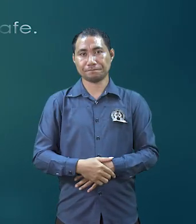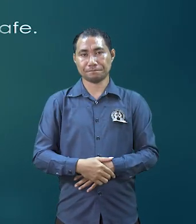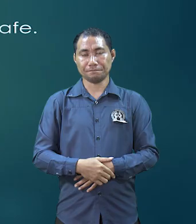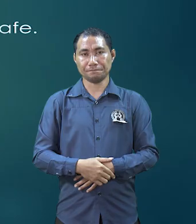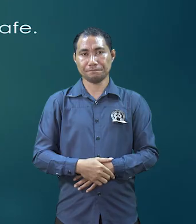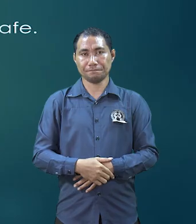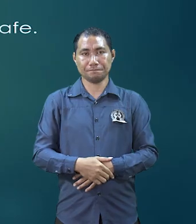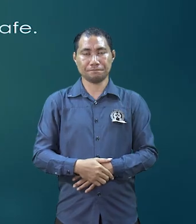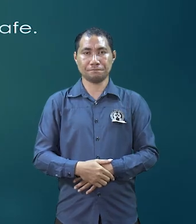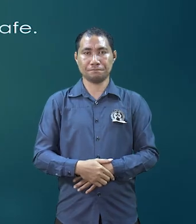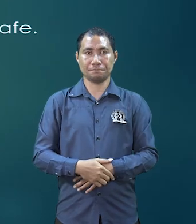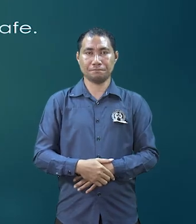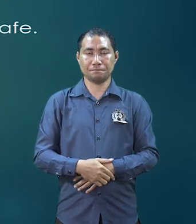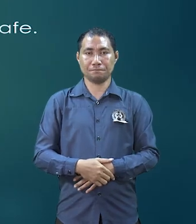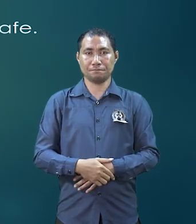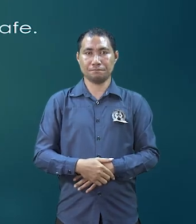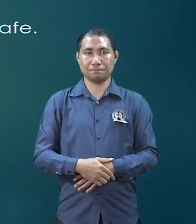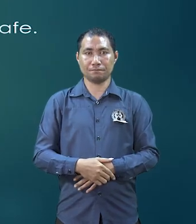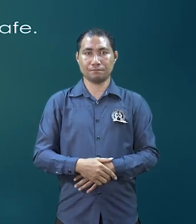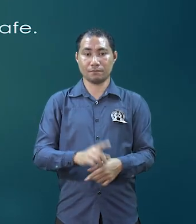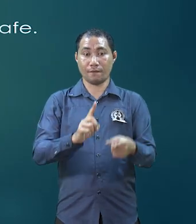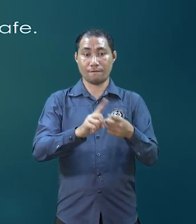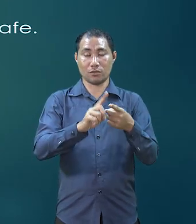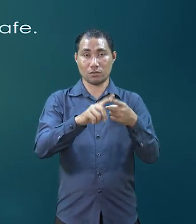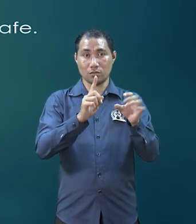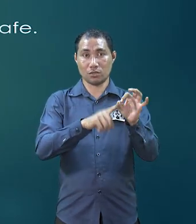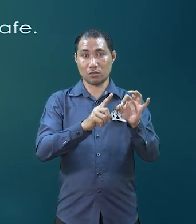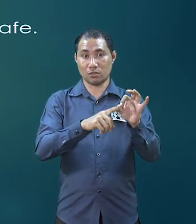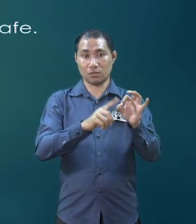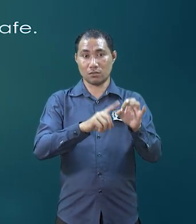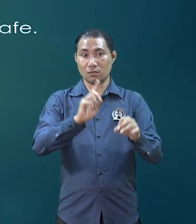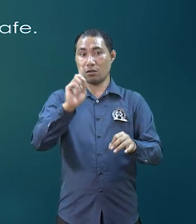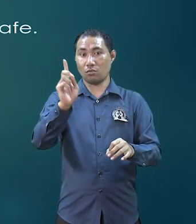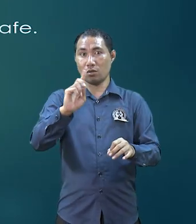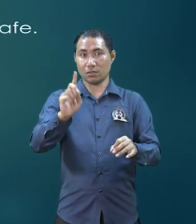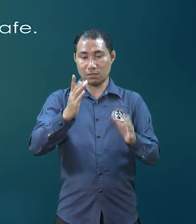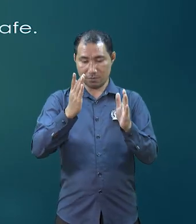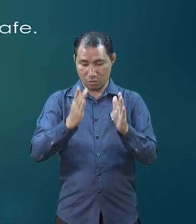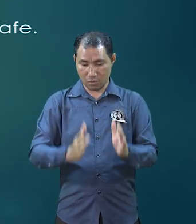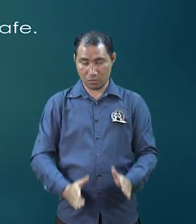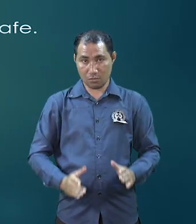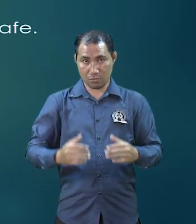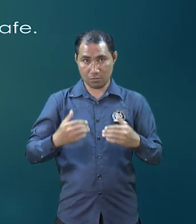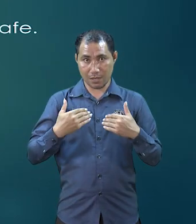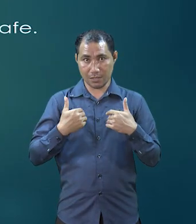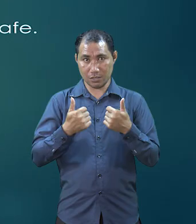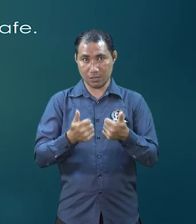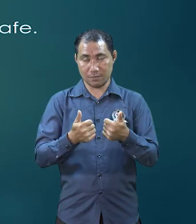Oi. The first question is, what is personal hygiene?